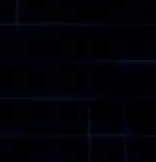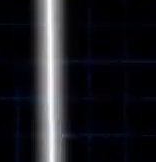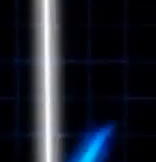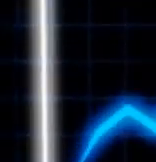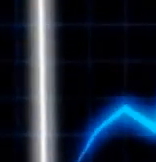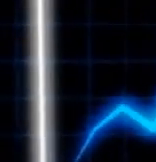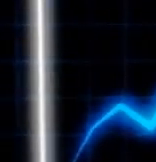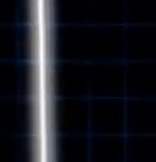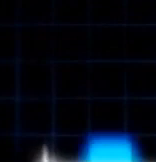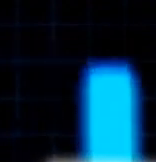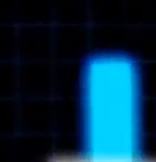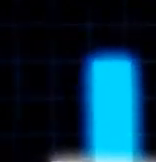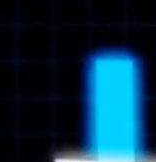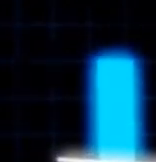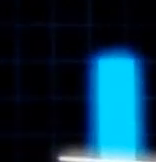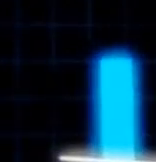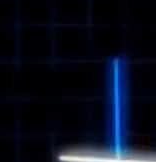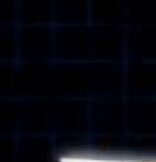ibit.